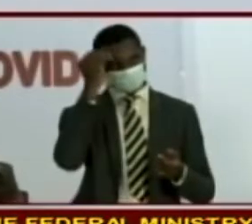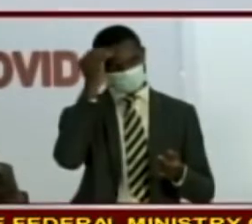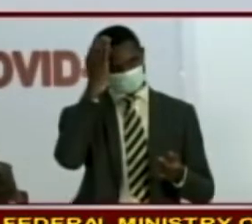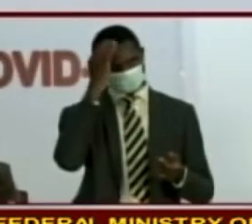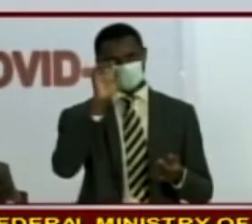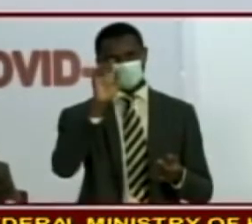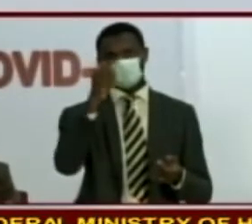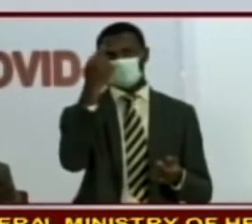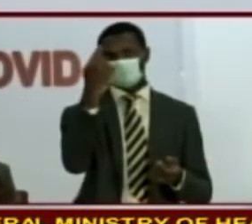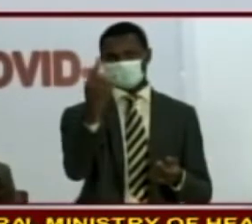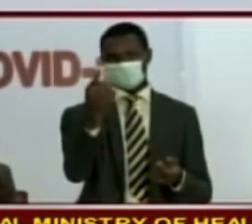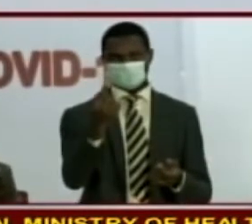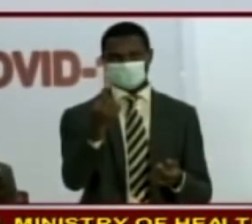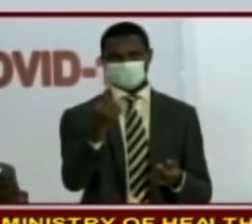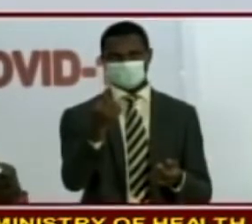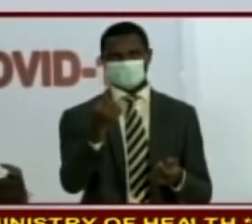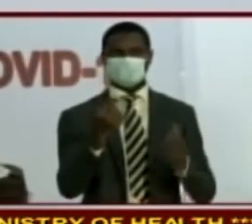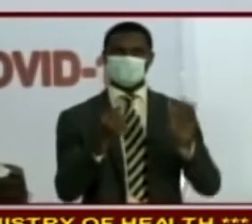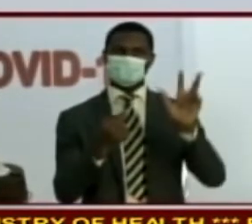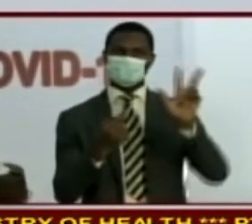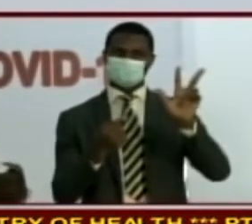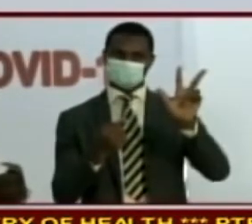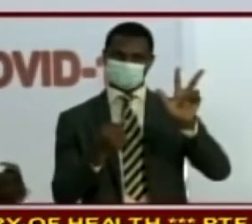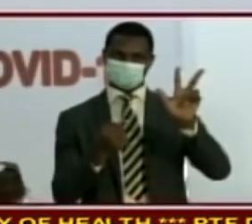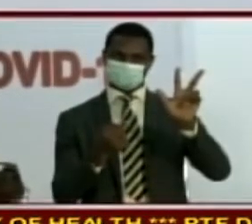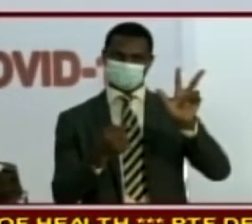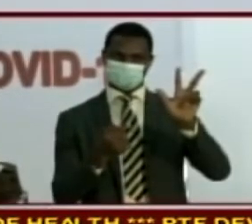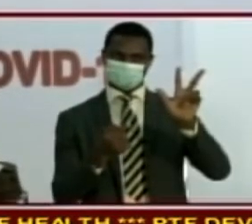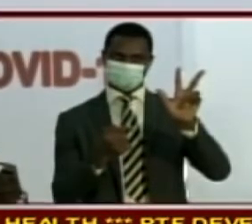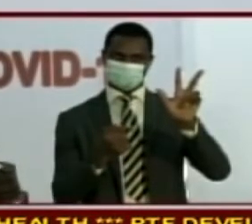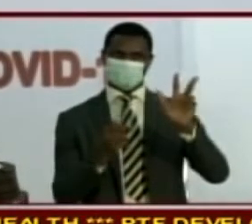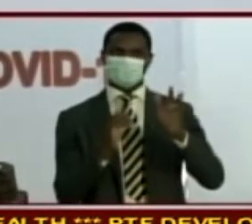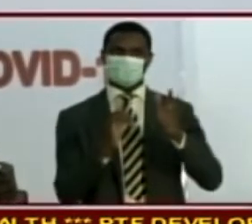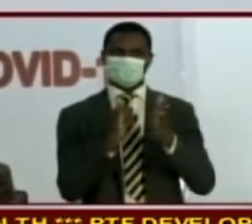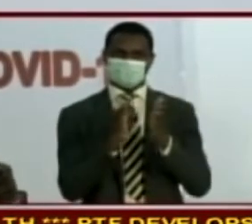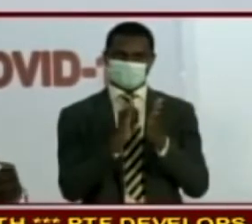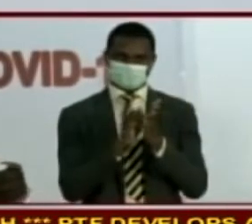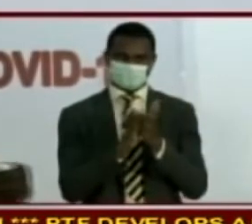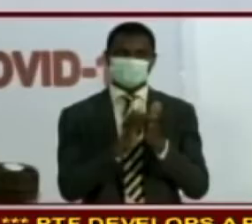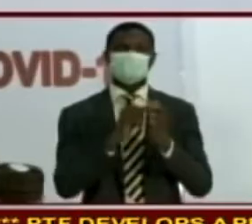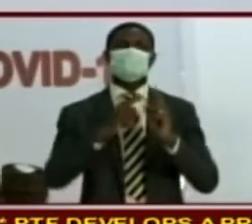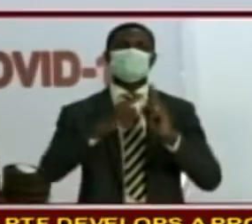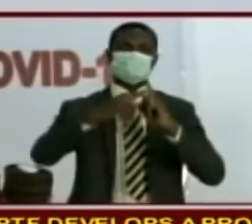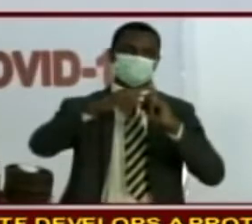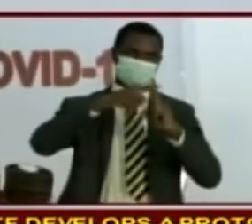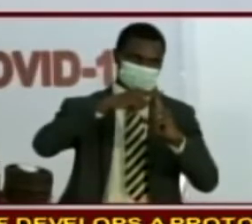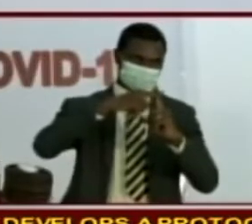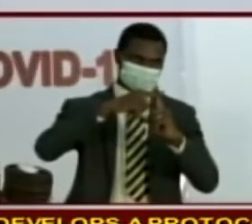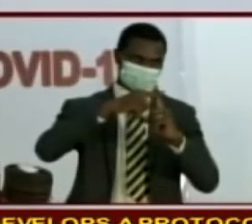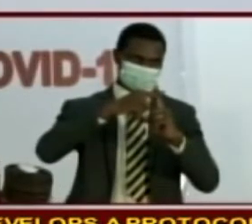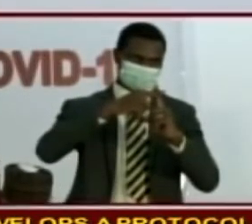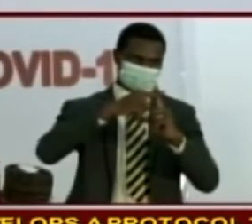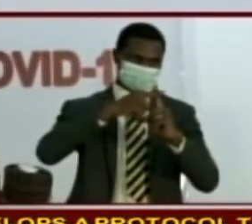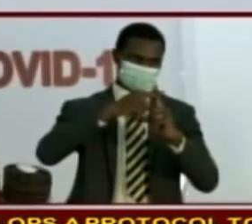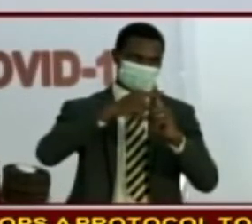only the 3 cases that were reported in respect of the UAE in